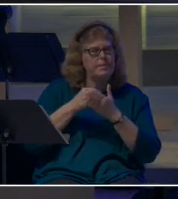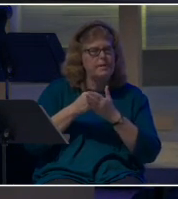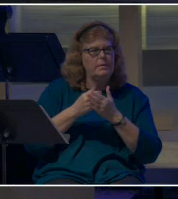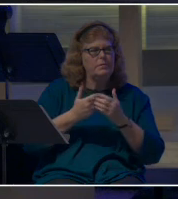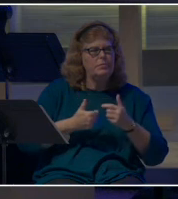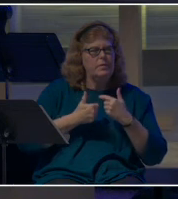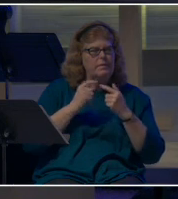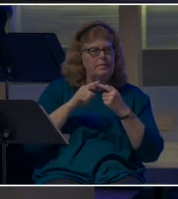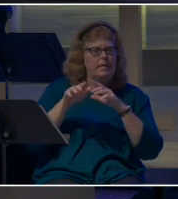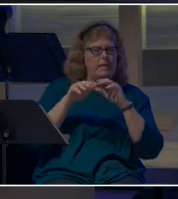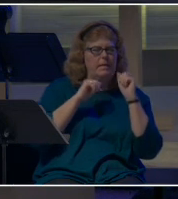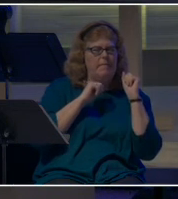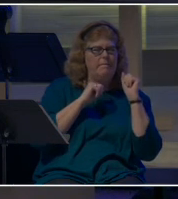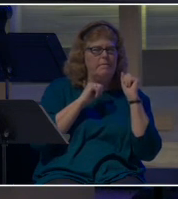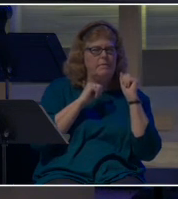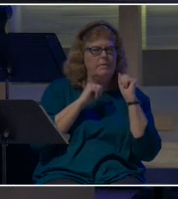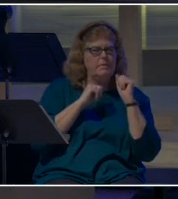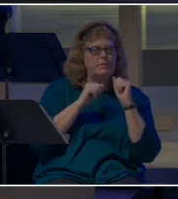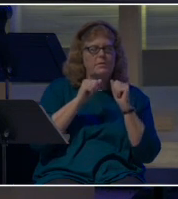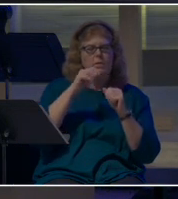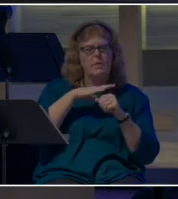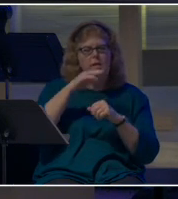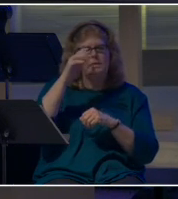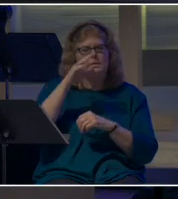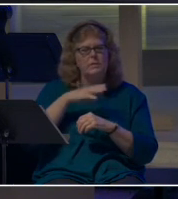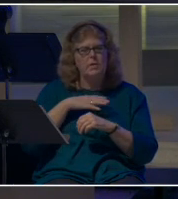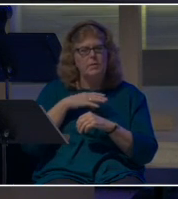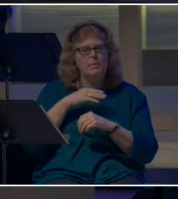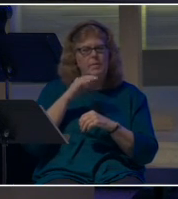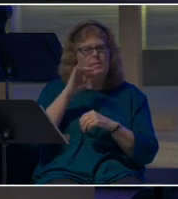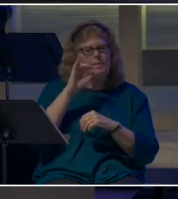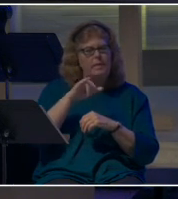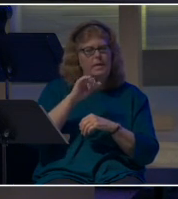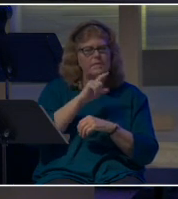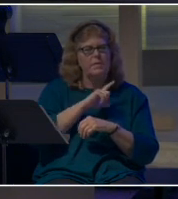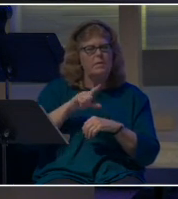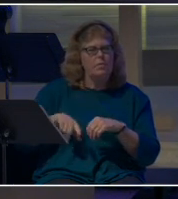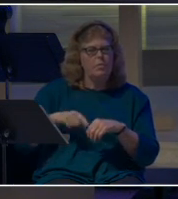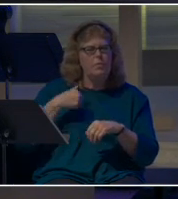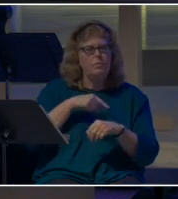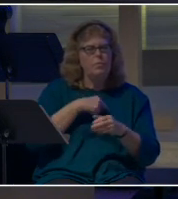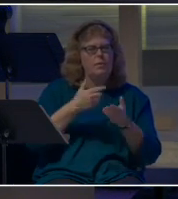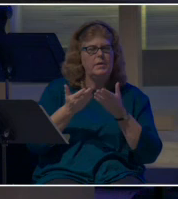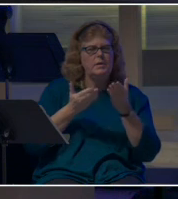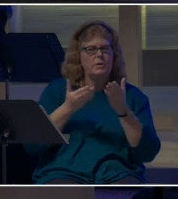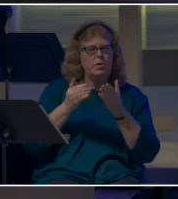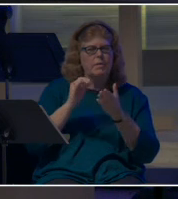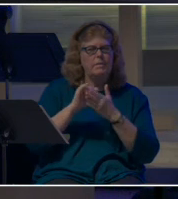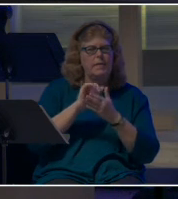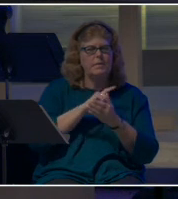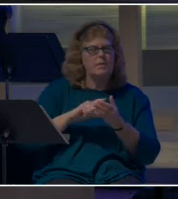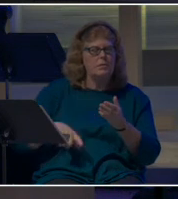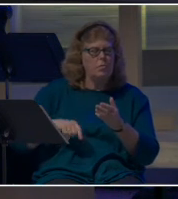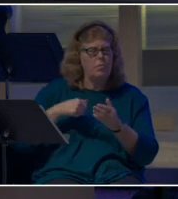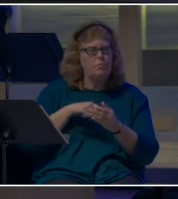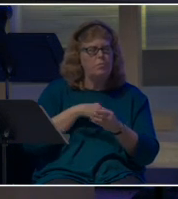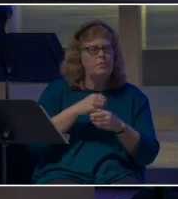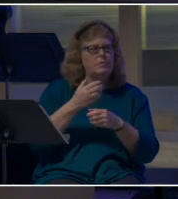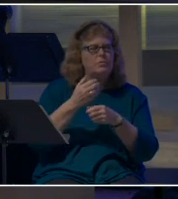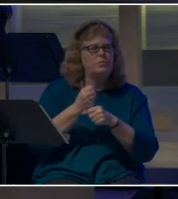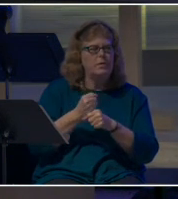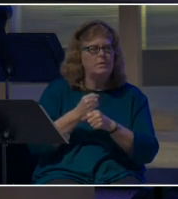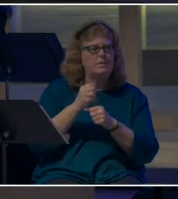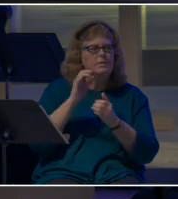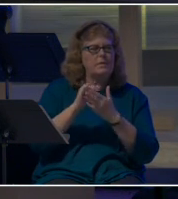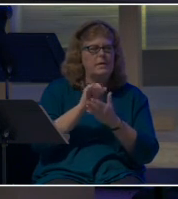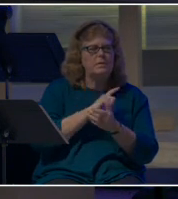he left. So ladies and gentlemen, this is the Lord that we serve. This is the Lord that we can trust, and this